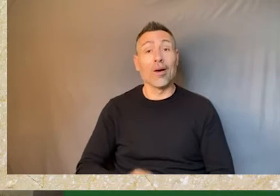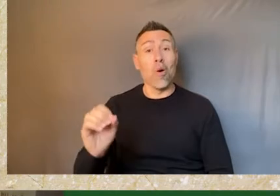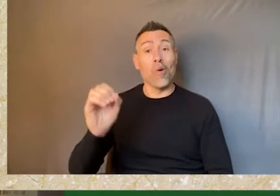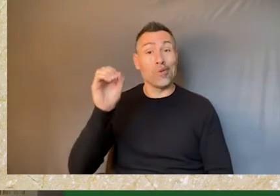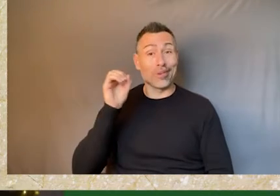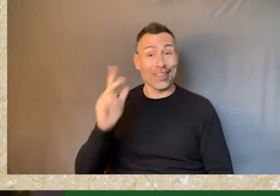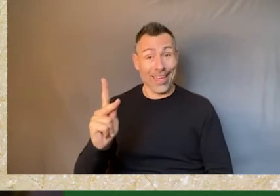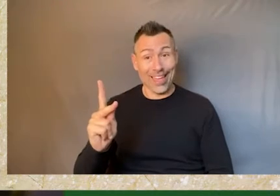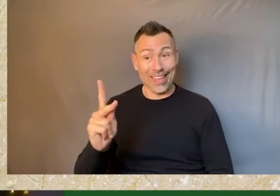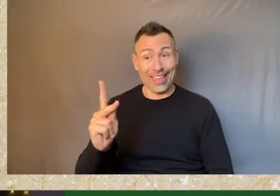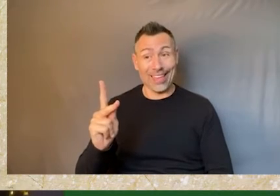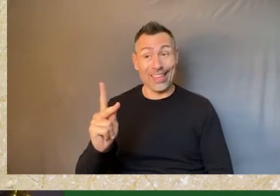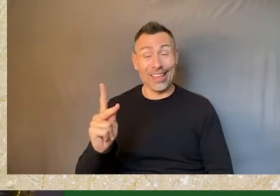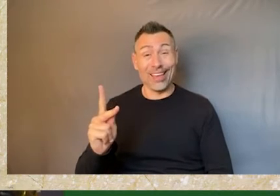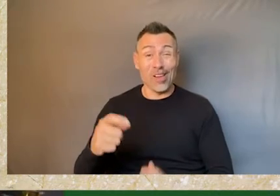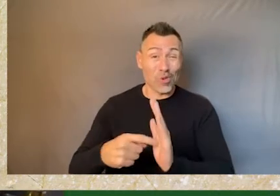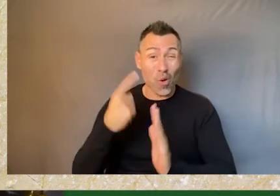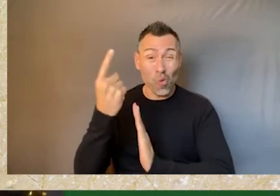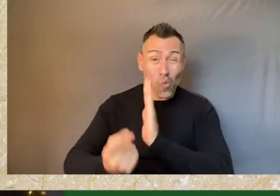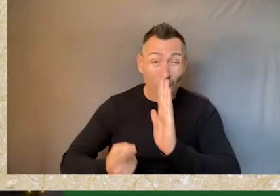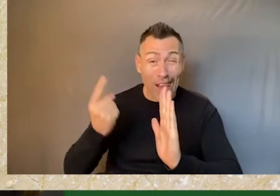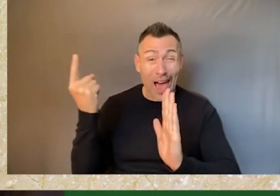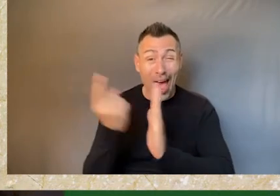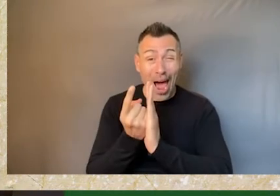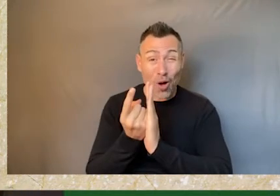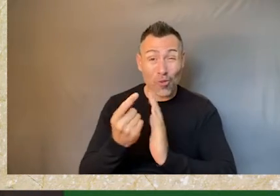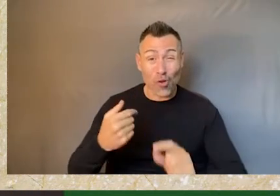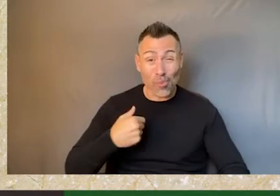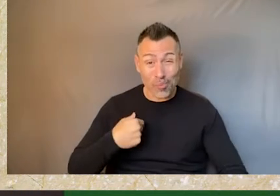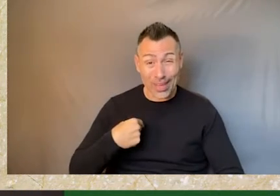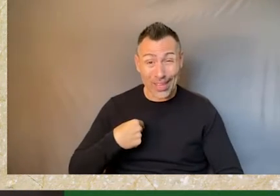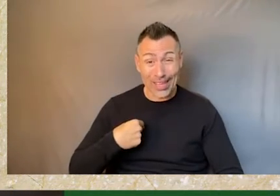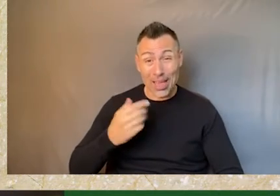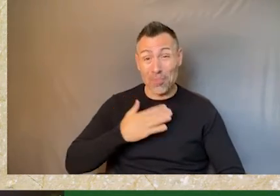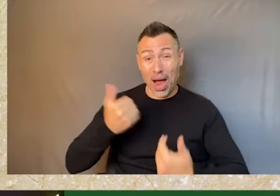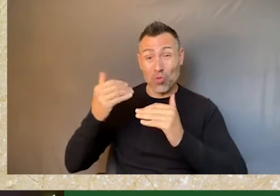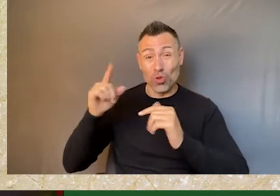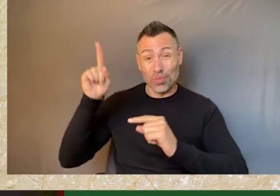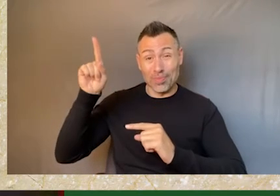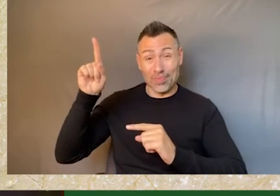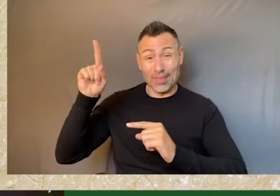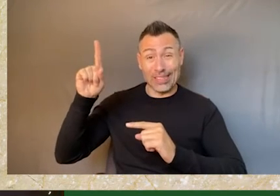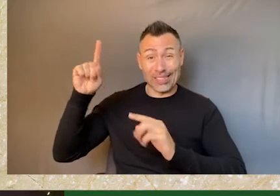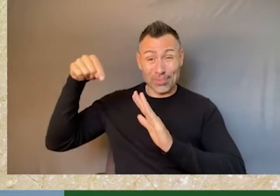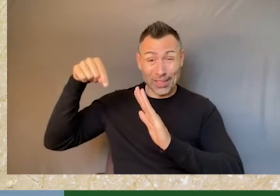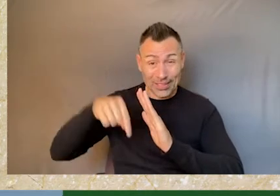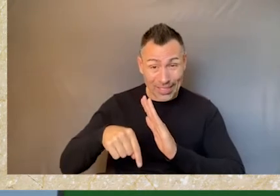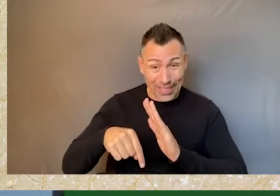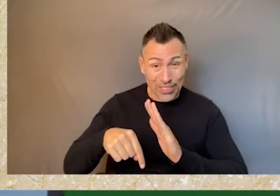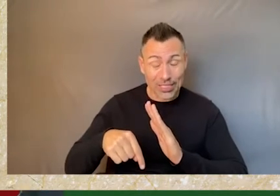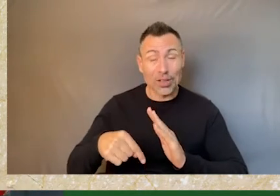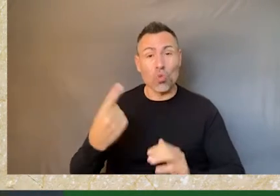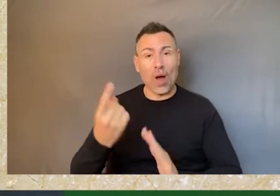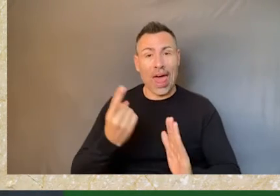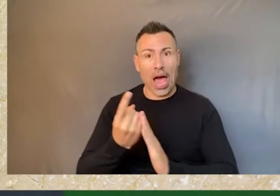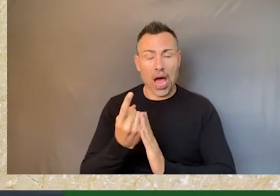Okay. It only took an hour to get from my room to downstairs. How can I help you